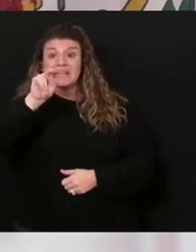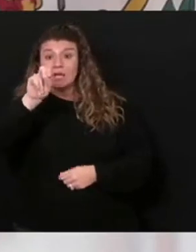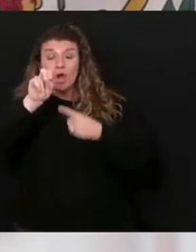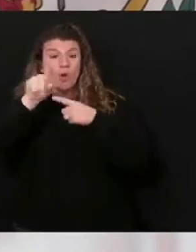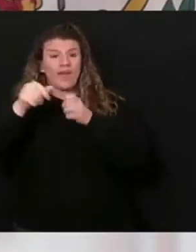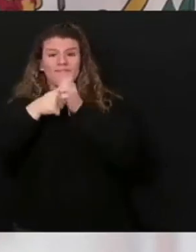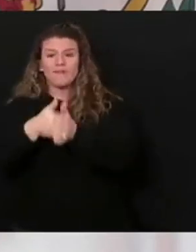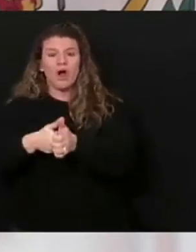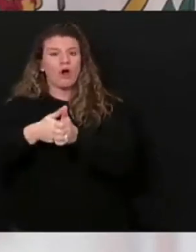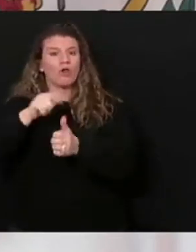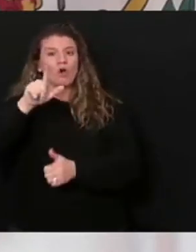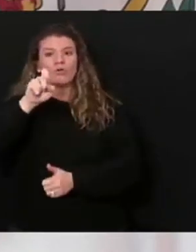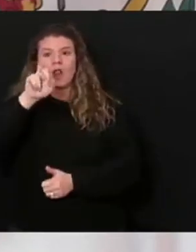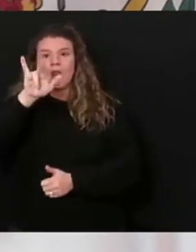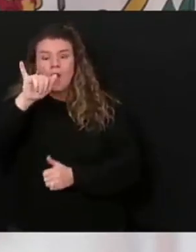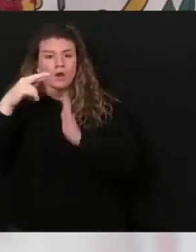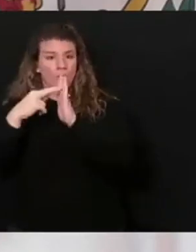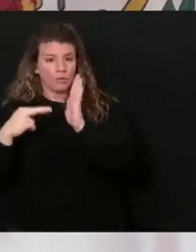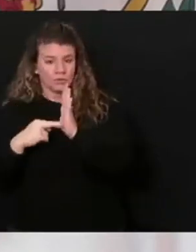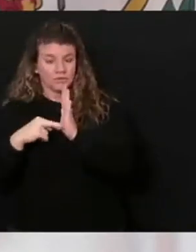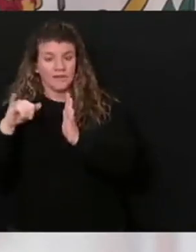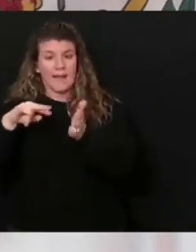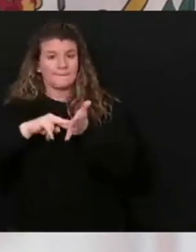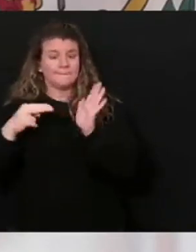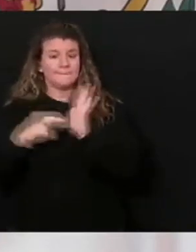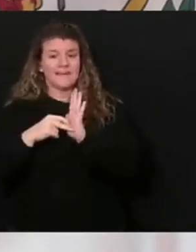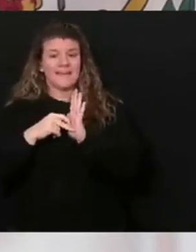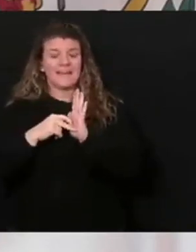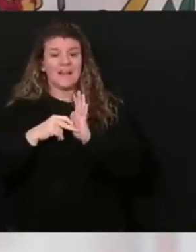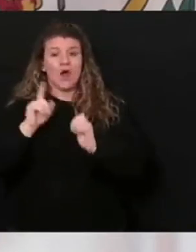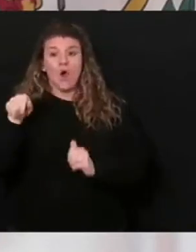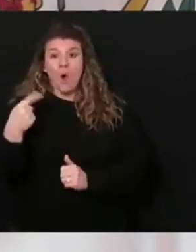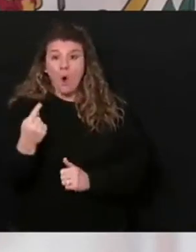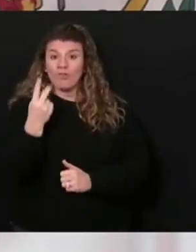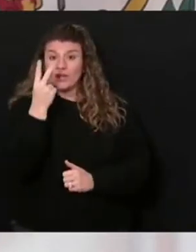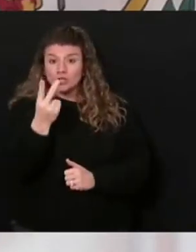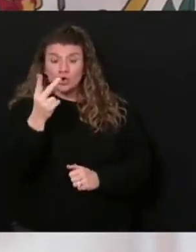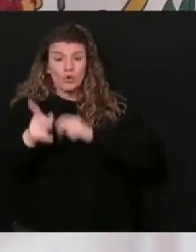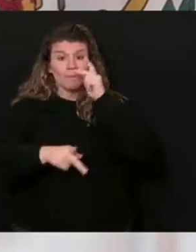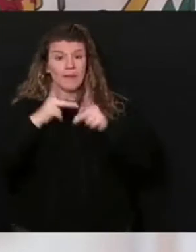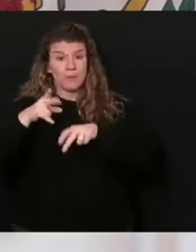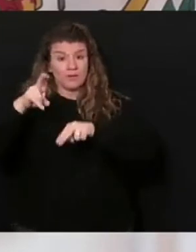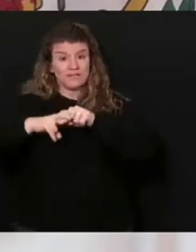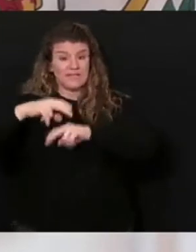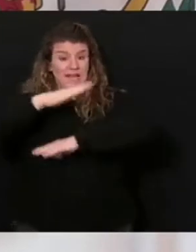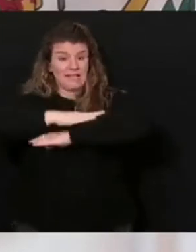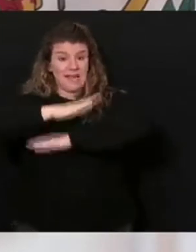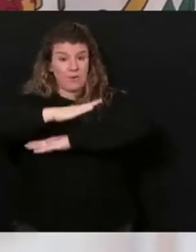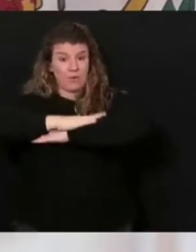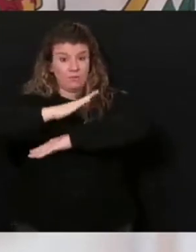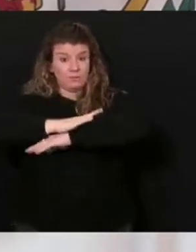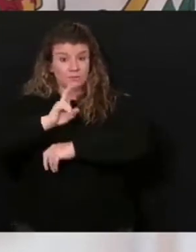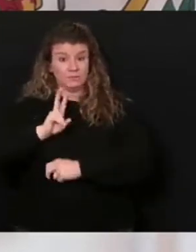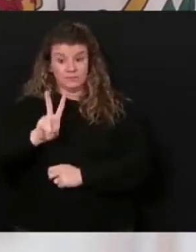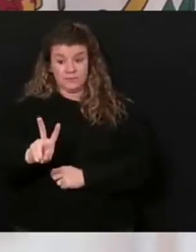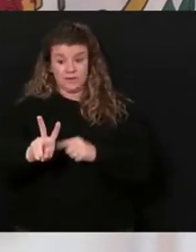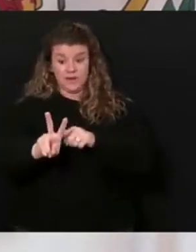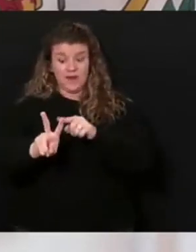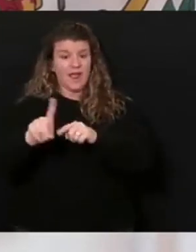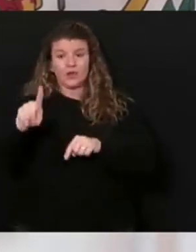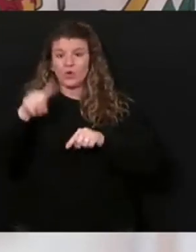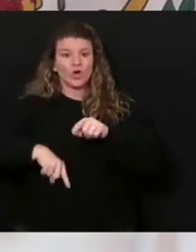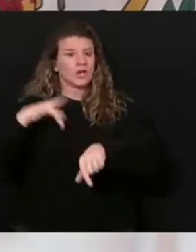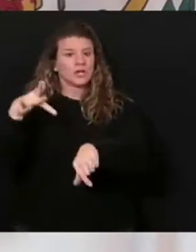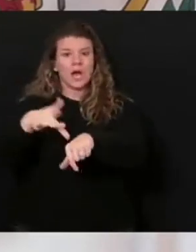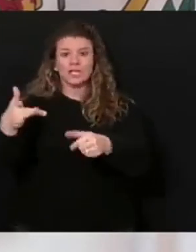lottery regulations, including no more than 2 patrons at a table. Patrons were not allowed to touch the